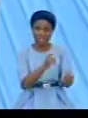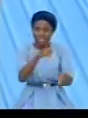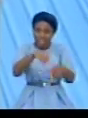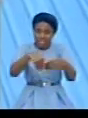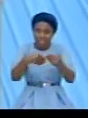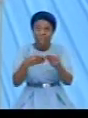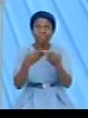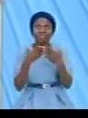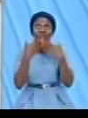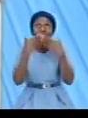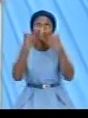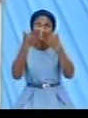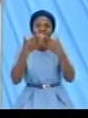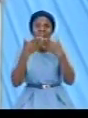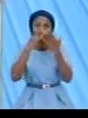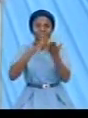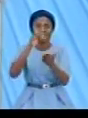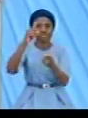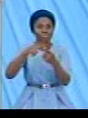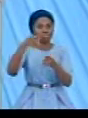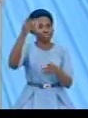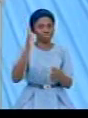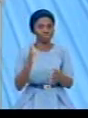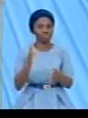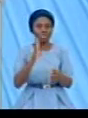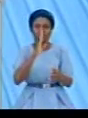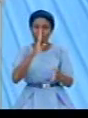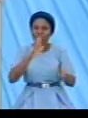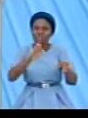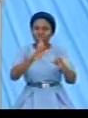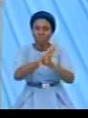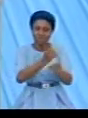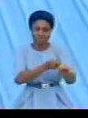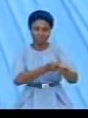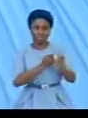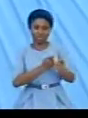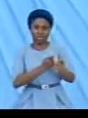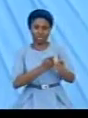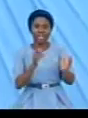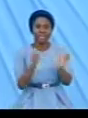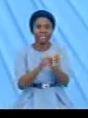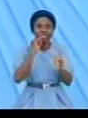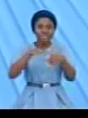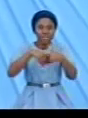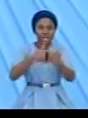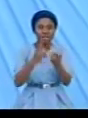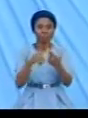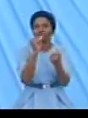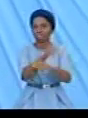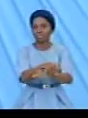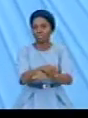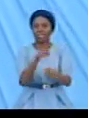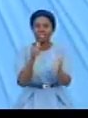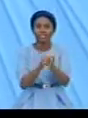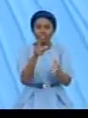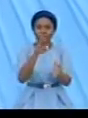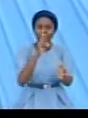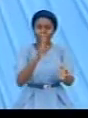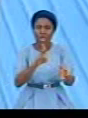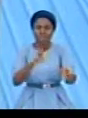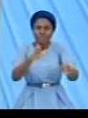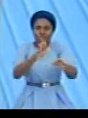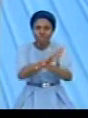how to overcome. Being fully persuaded, that's how to overcome. You are fully persuaded that everything that is